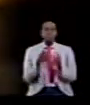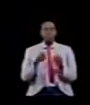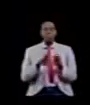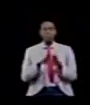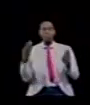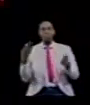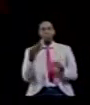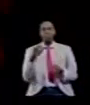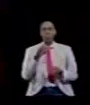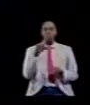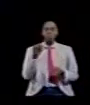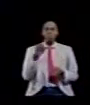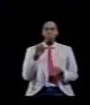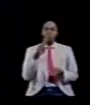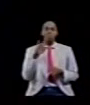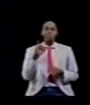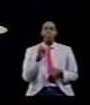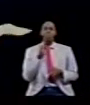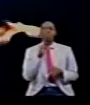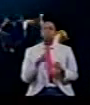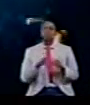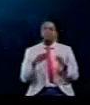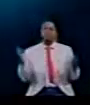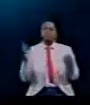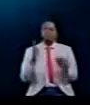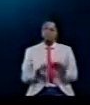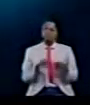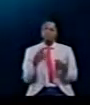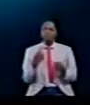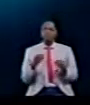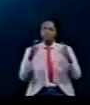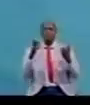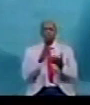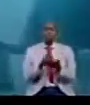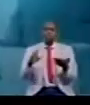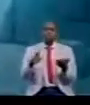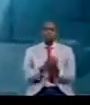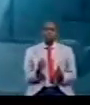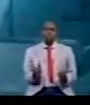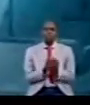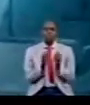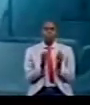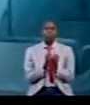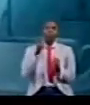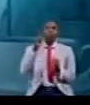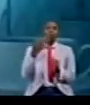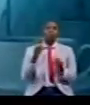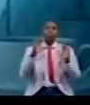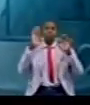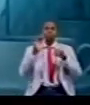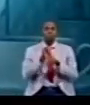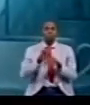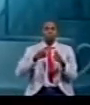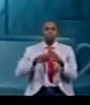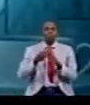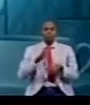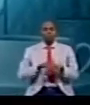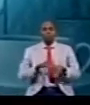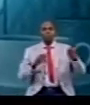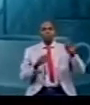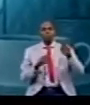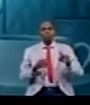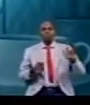team program, you know, many are connected from Germany, some are connected from UK, some are connected